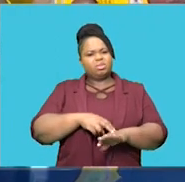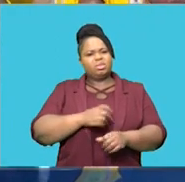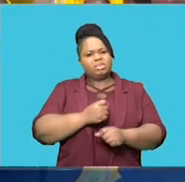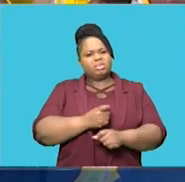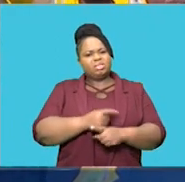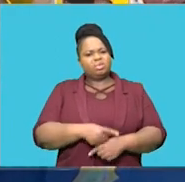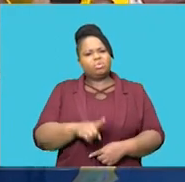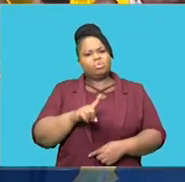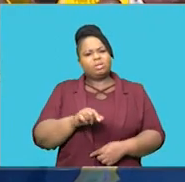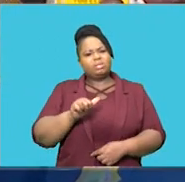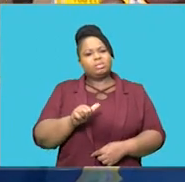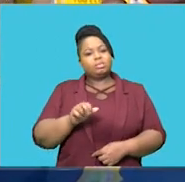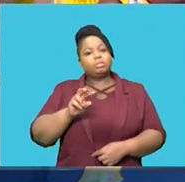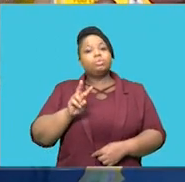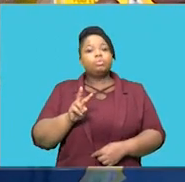with